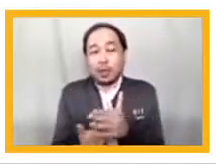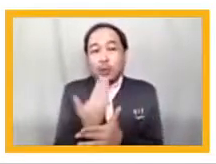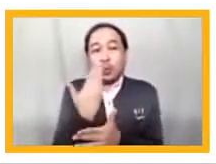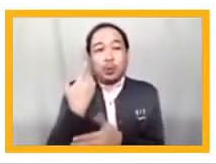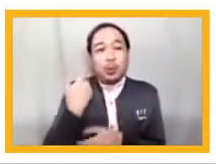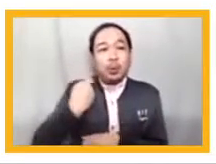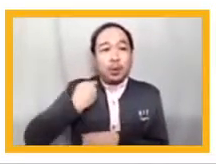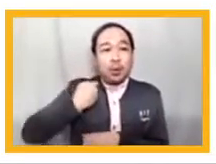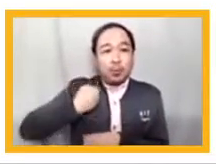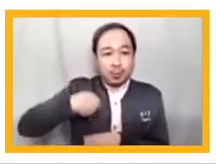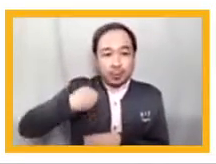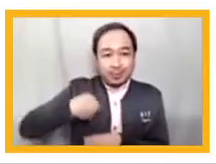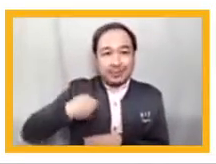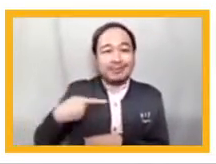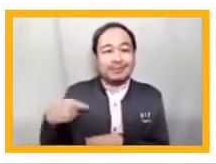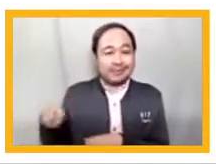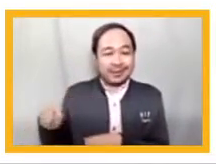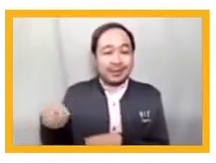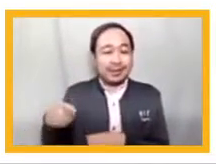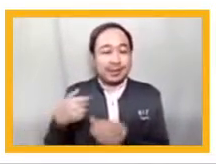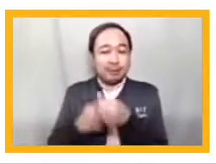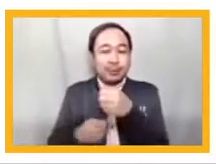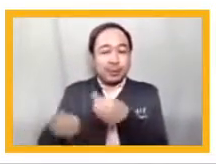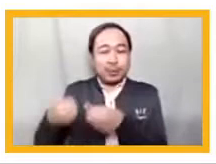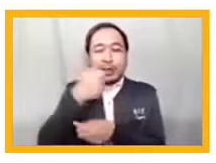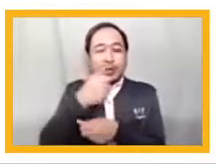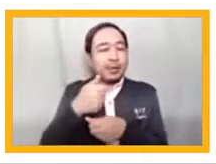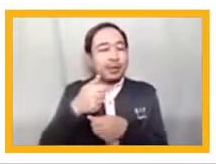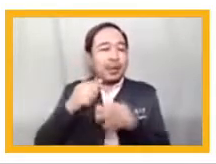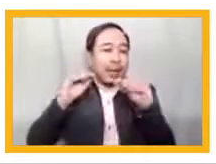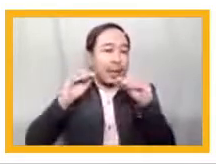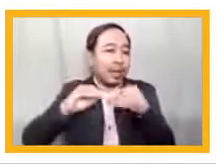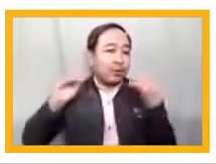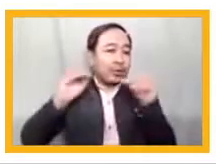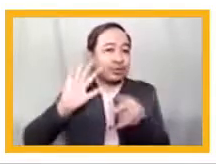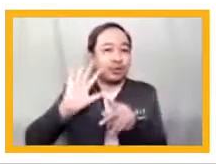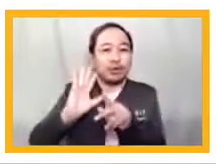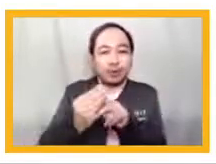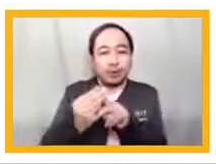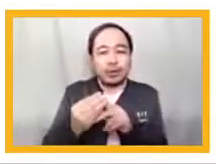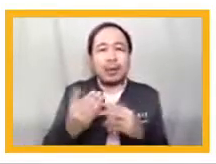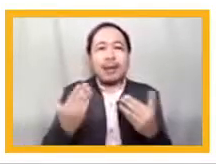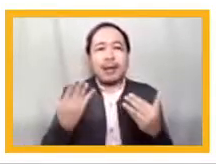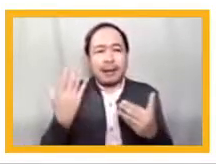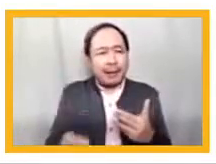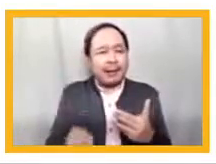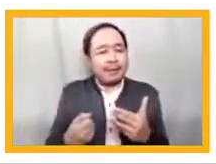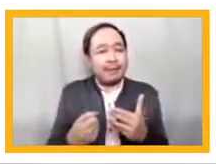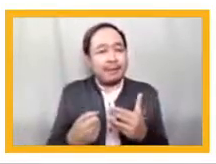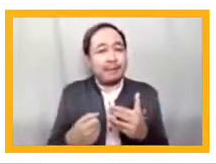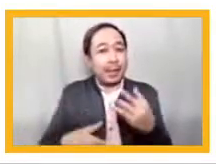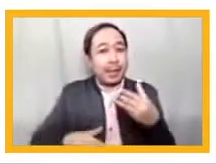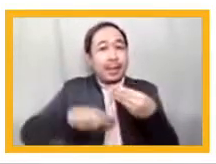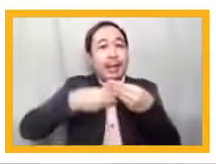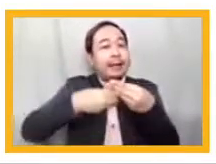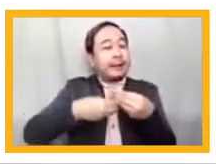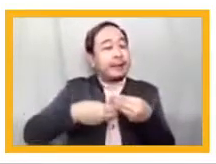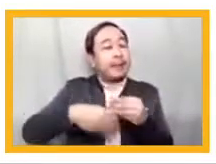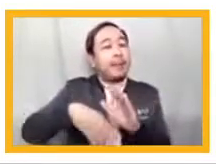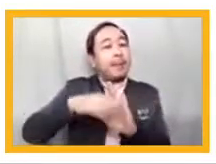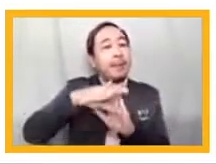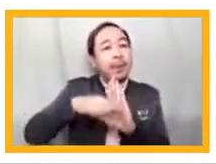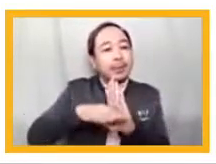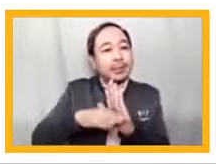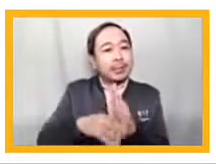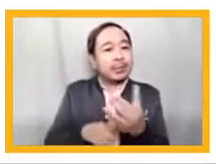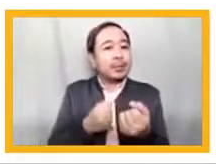Nadiem Makarim of the Education and Culture, issue another policy supporting the